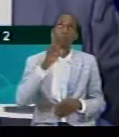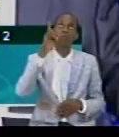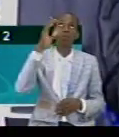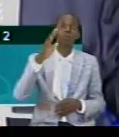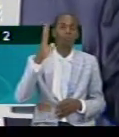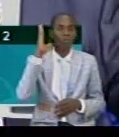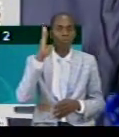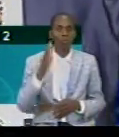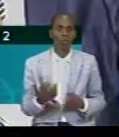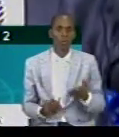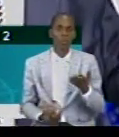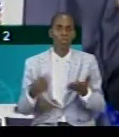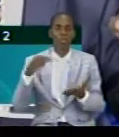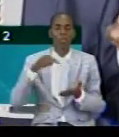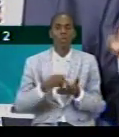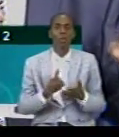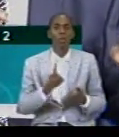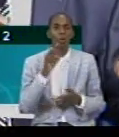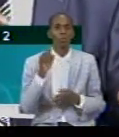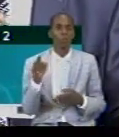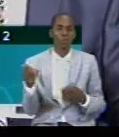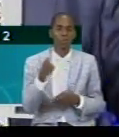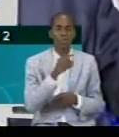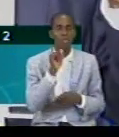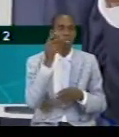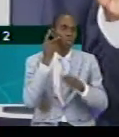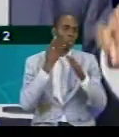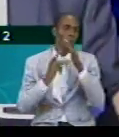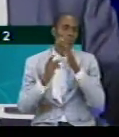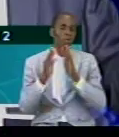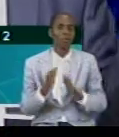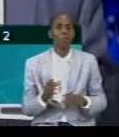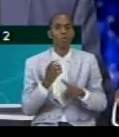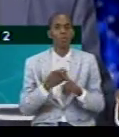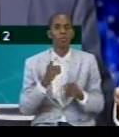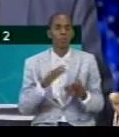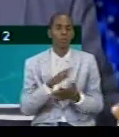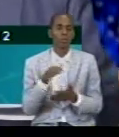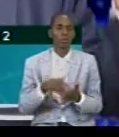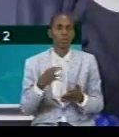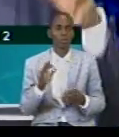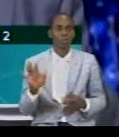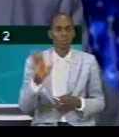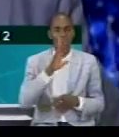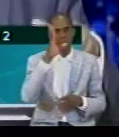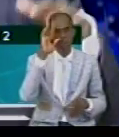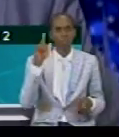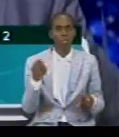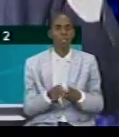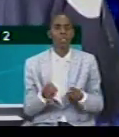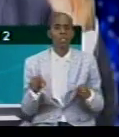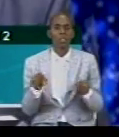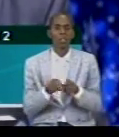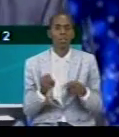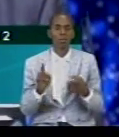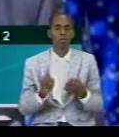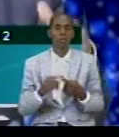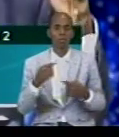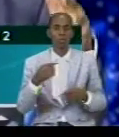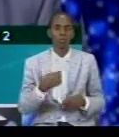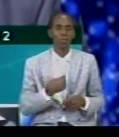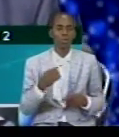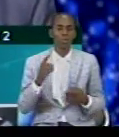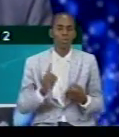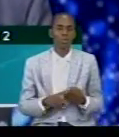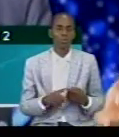up thee a prophet from the midst of thee, of thy brethren, like unto me. Unto